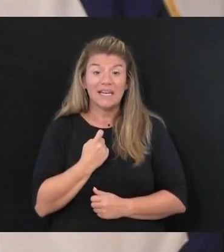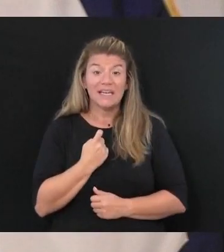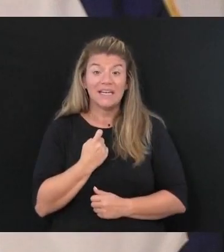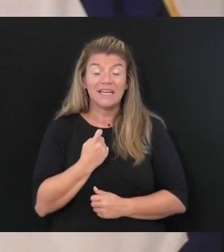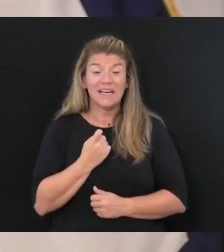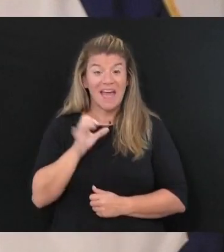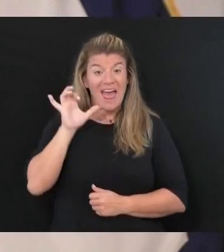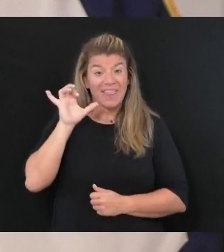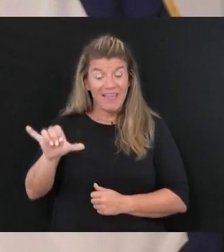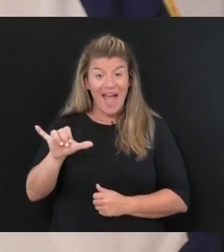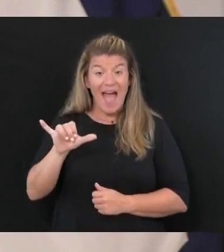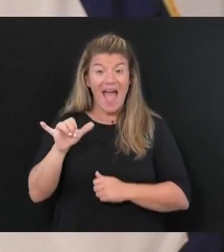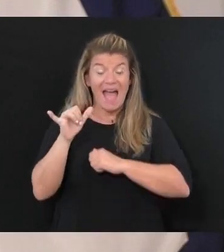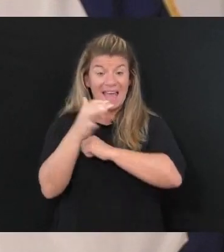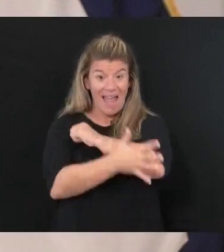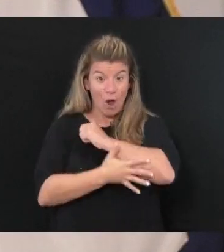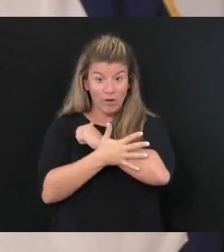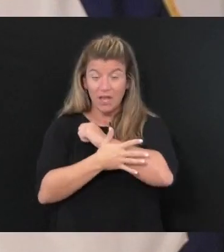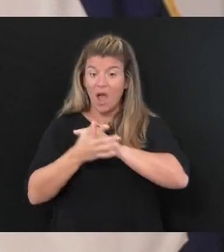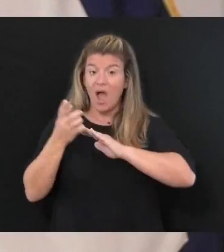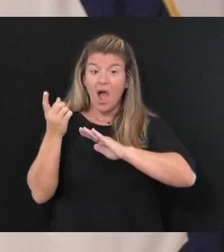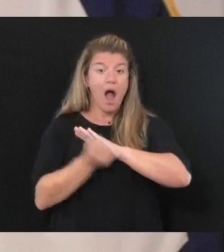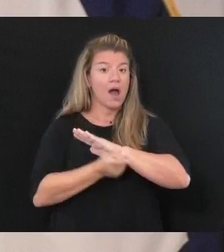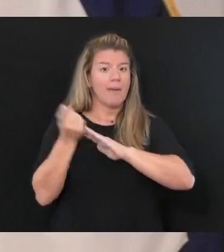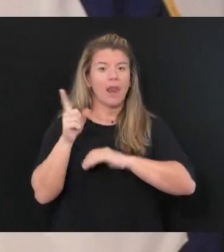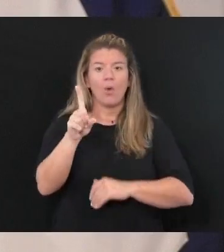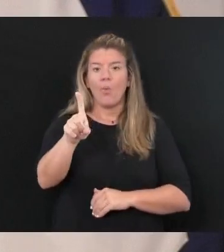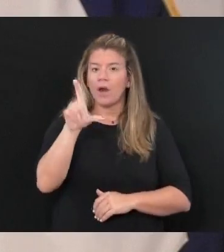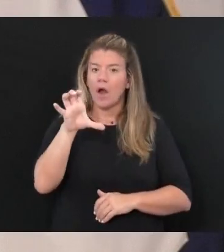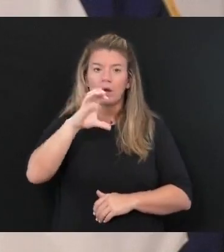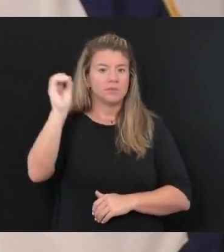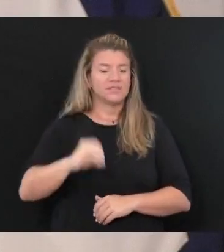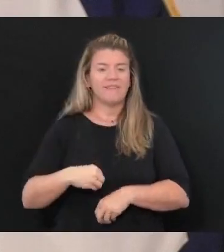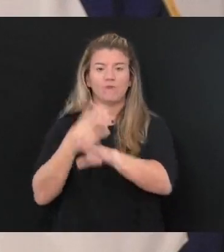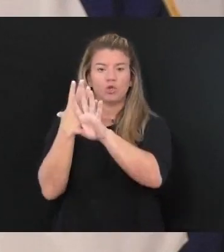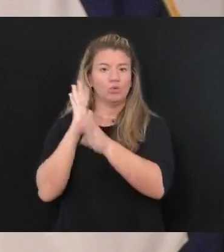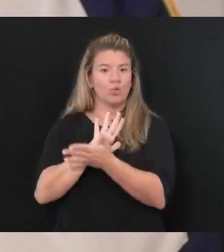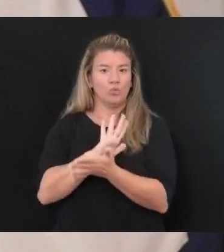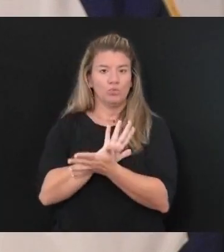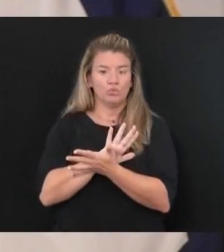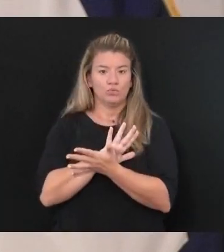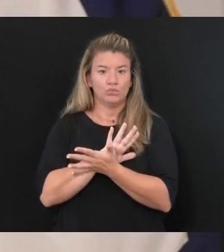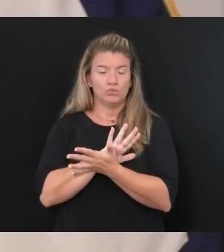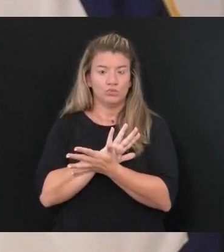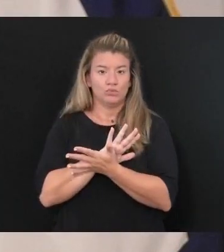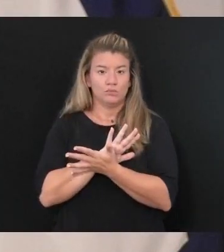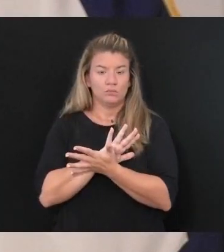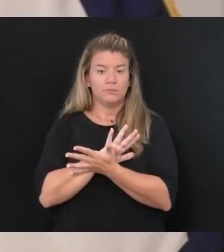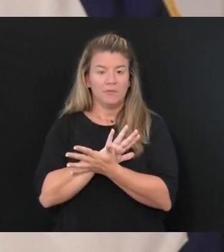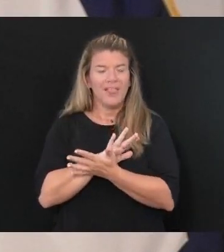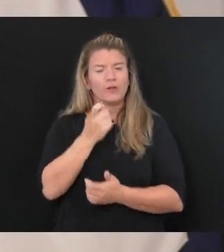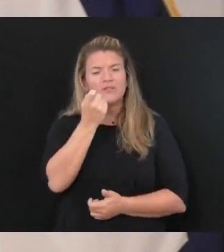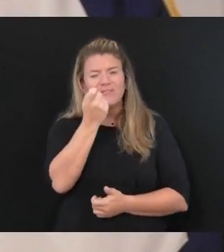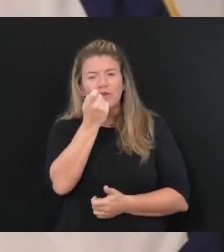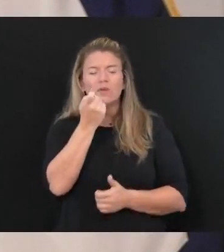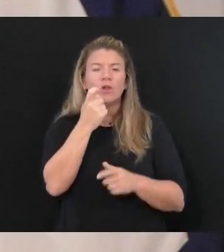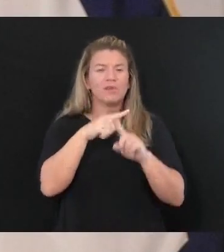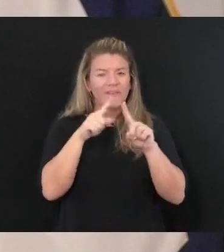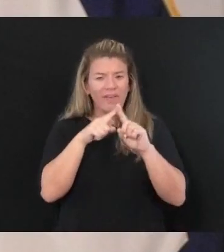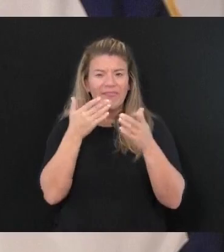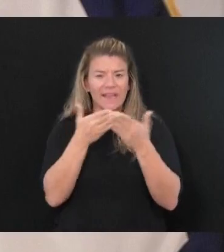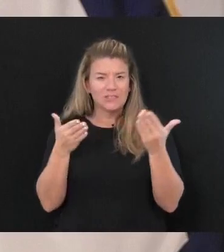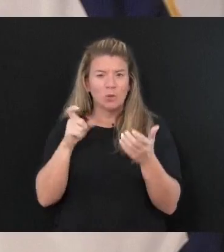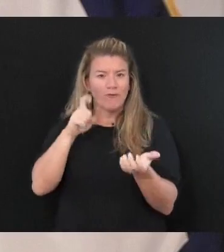will automatically go 100% virtual. Now, there's a few little twists here.